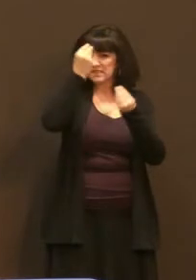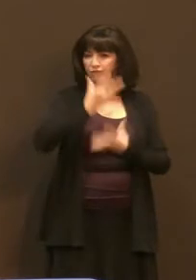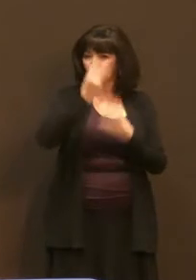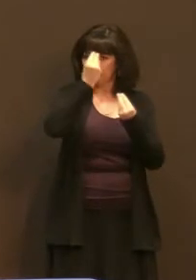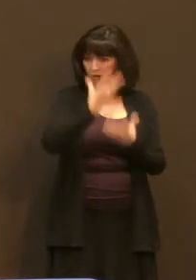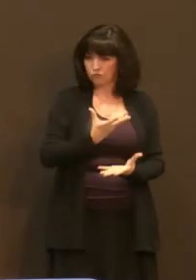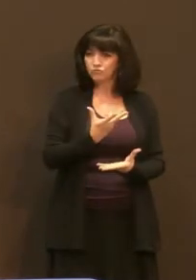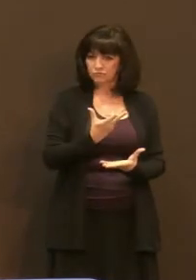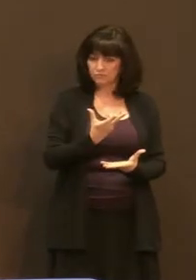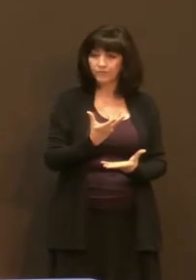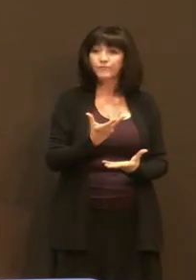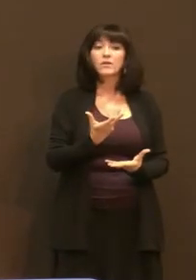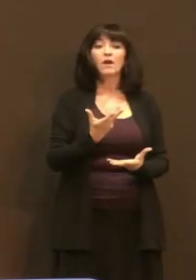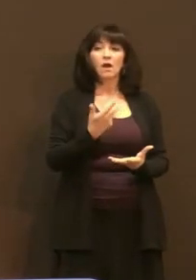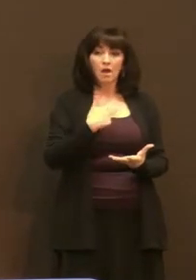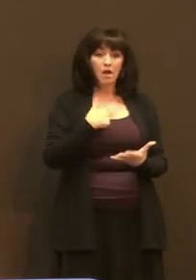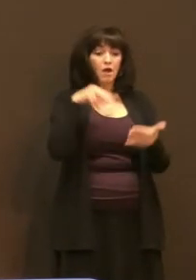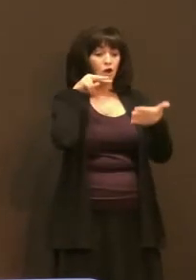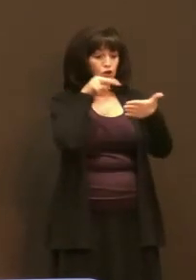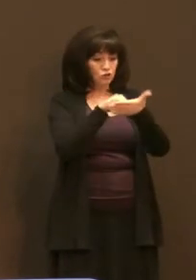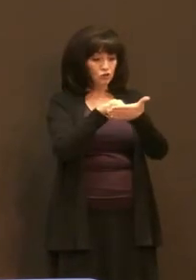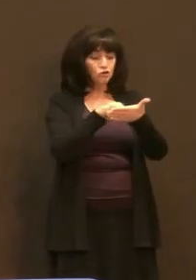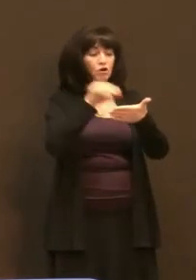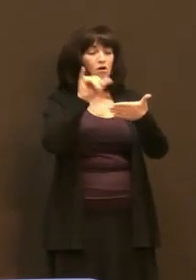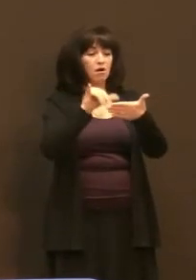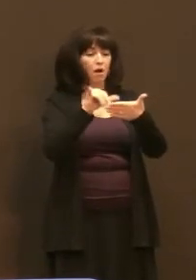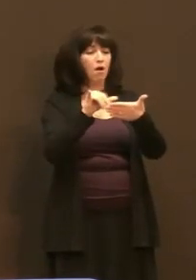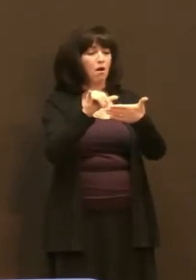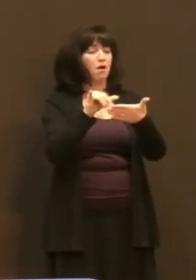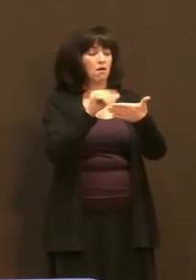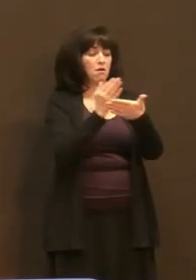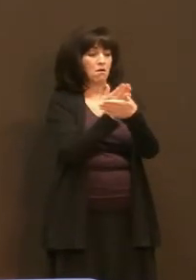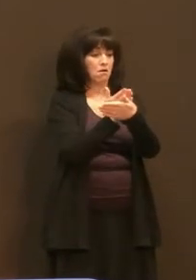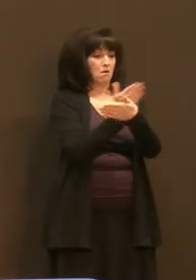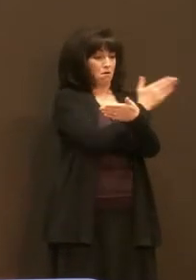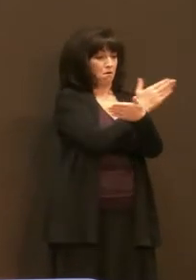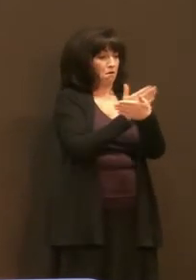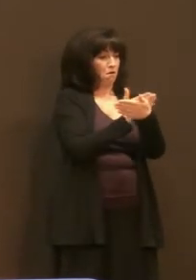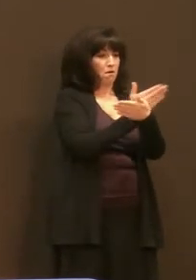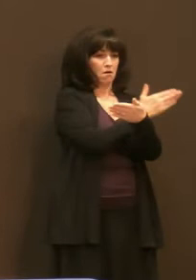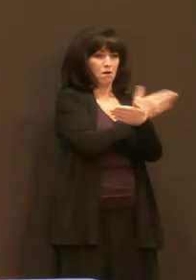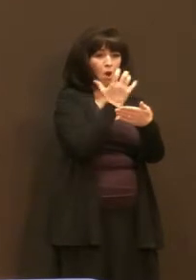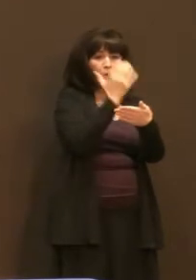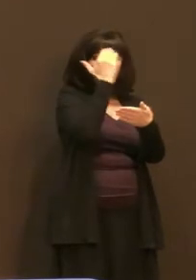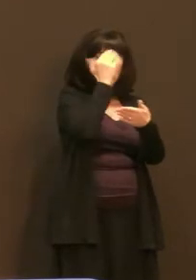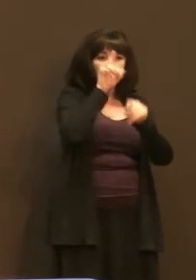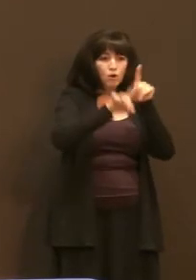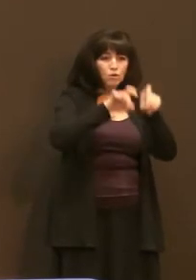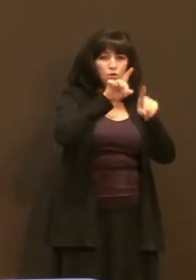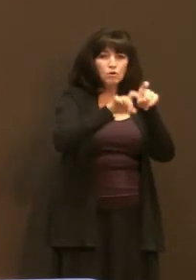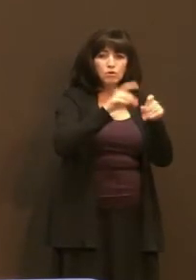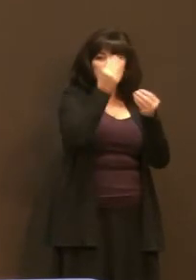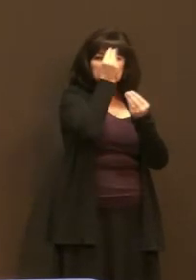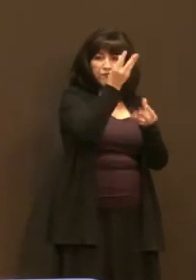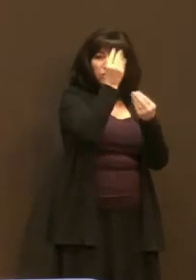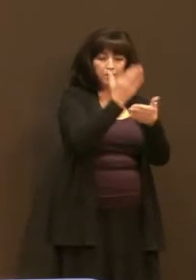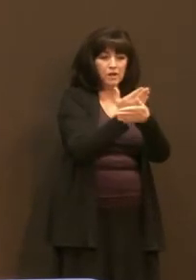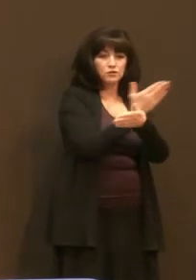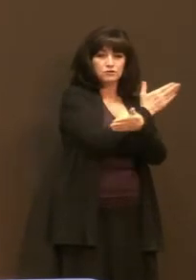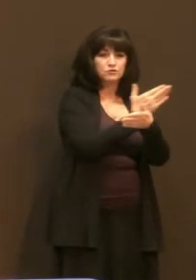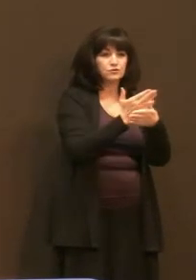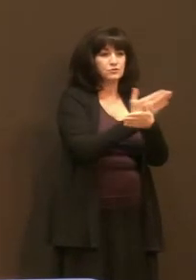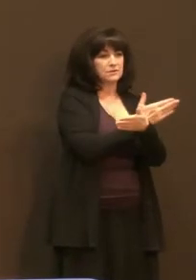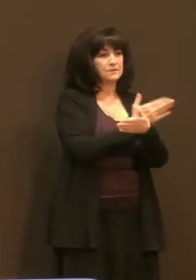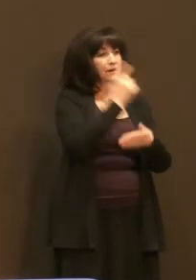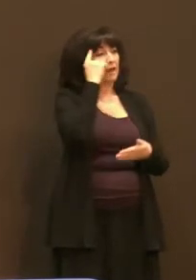the individual's status after that point in time. I think you may be referring to last